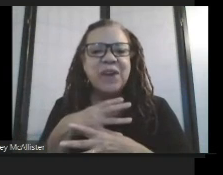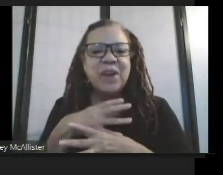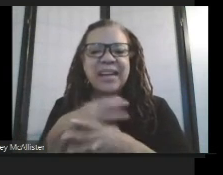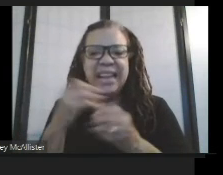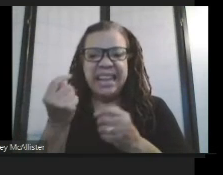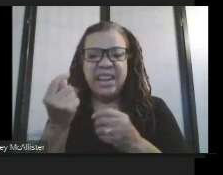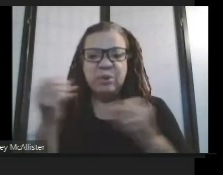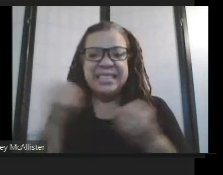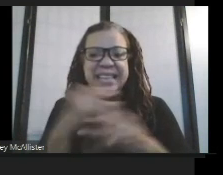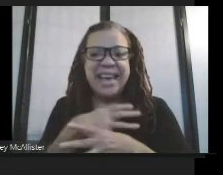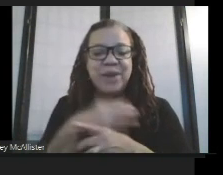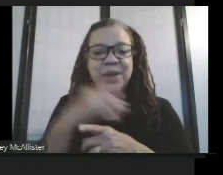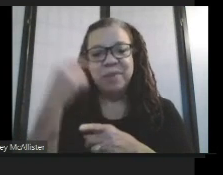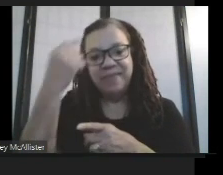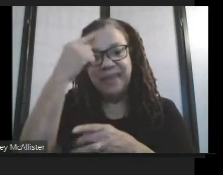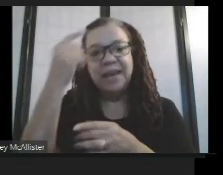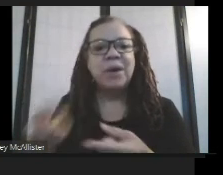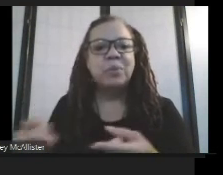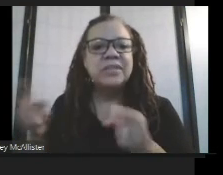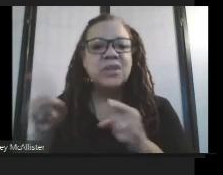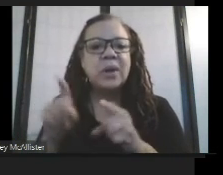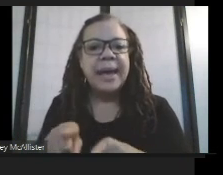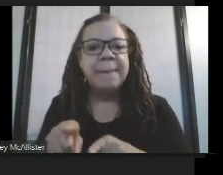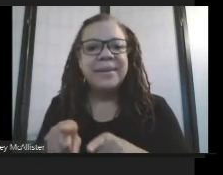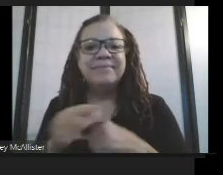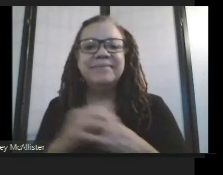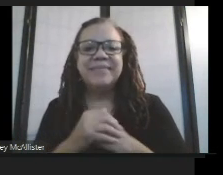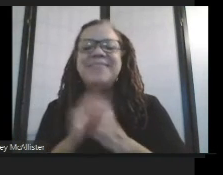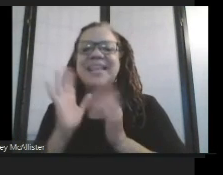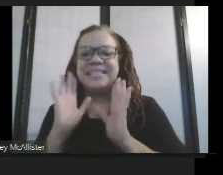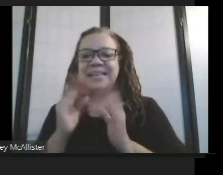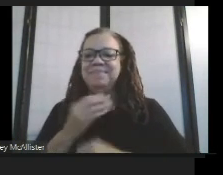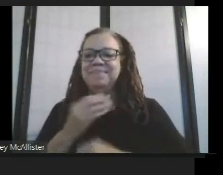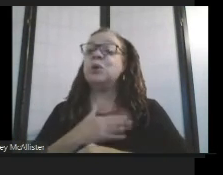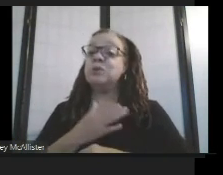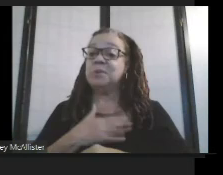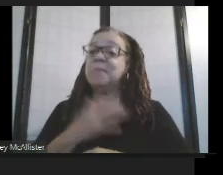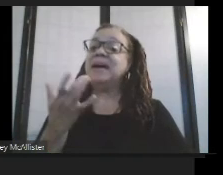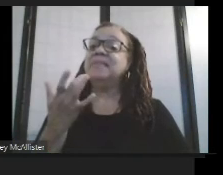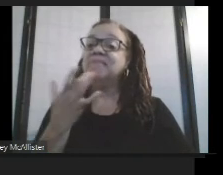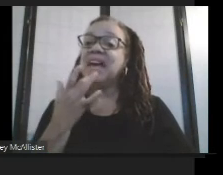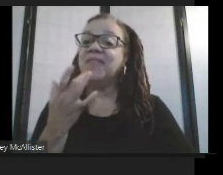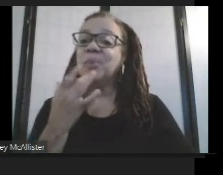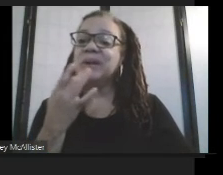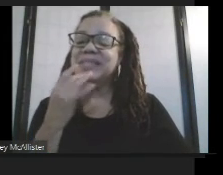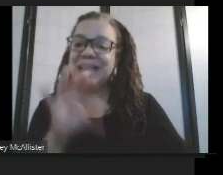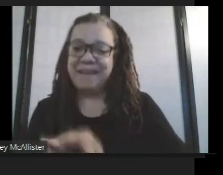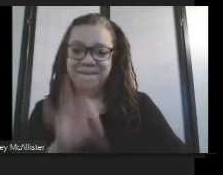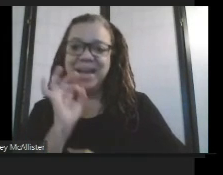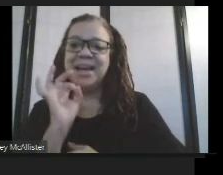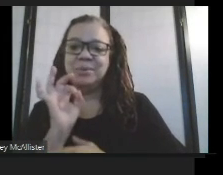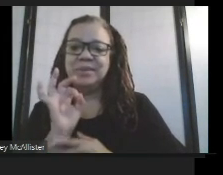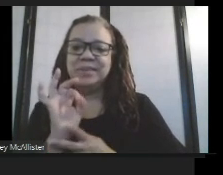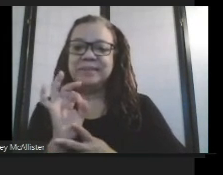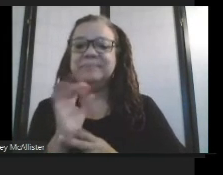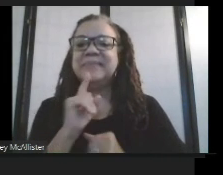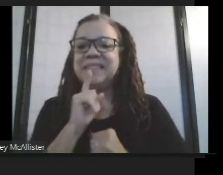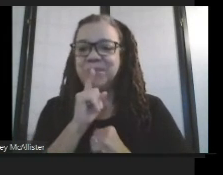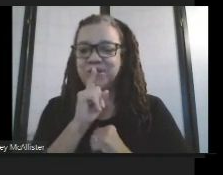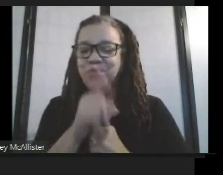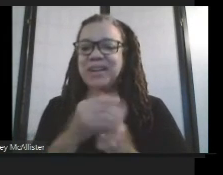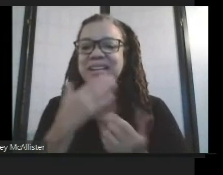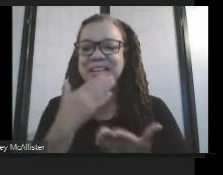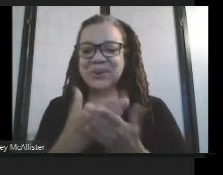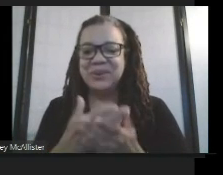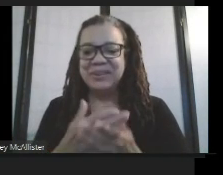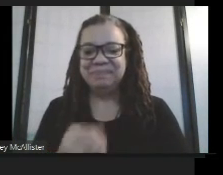You're a little bit scary, think about the consequences. And I think that was it. So those were the ones that I found particularly